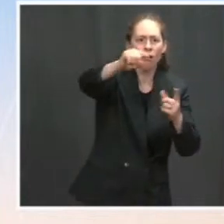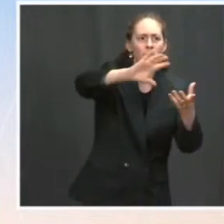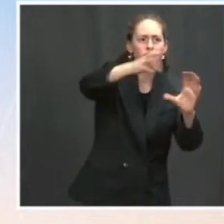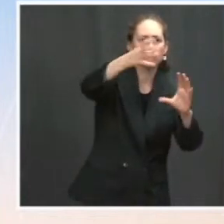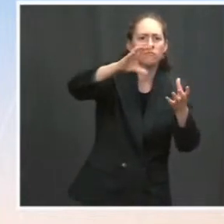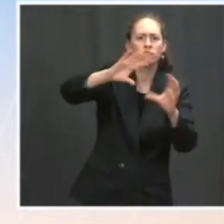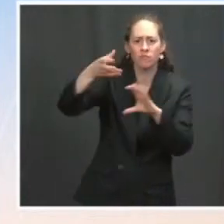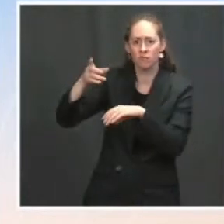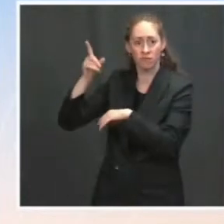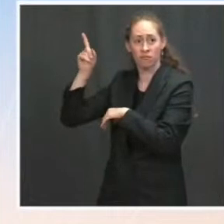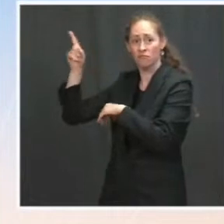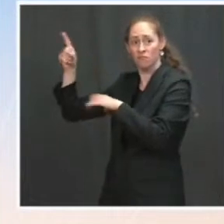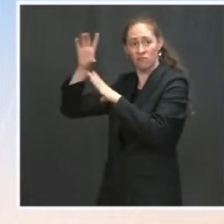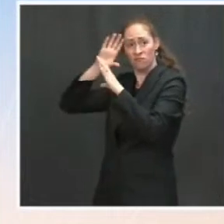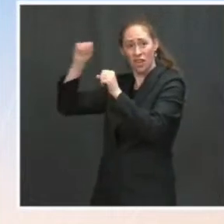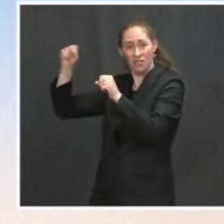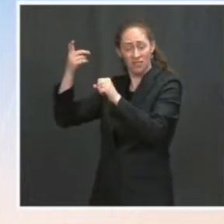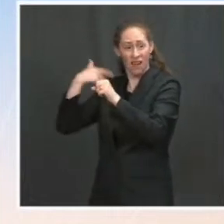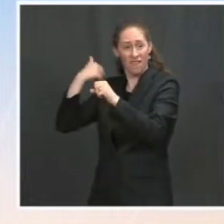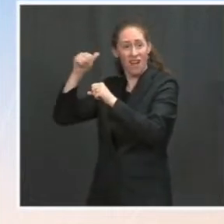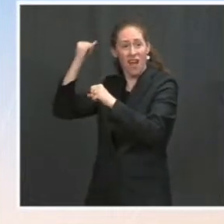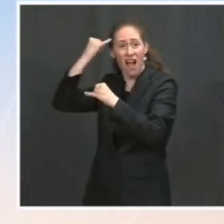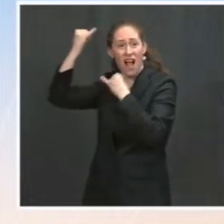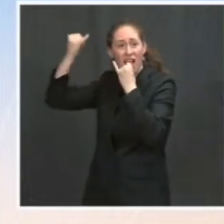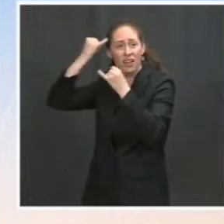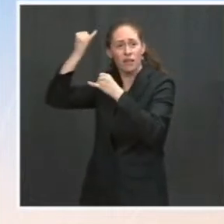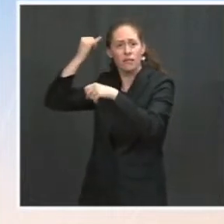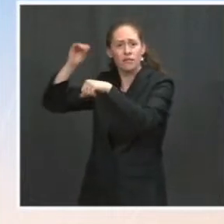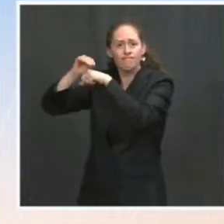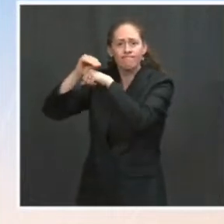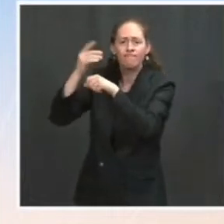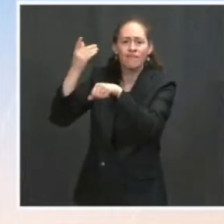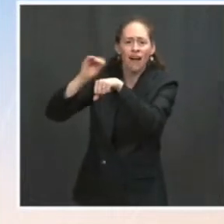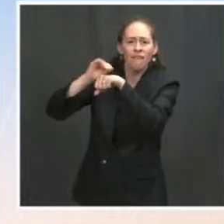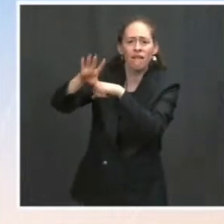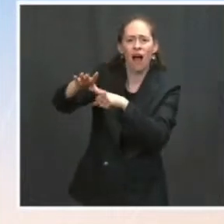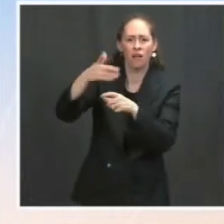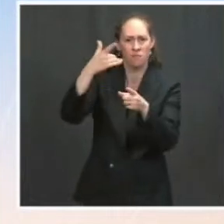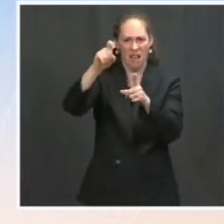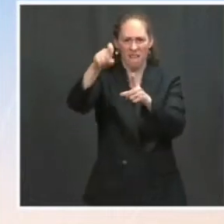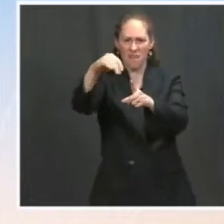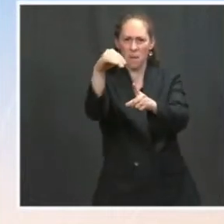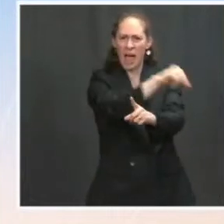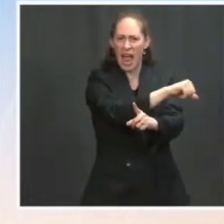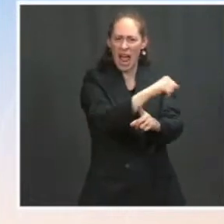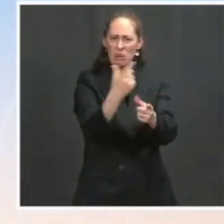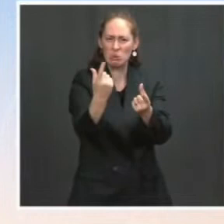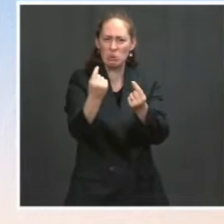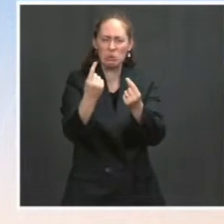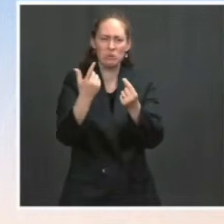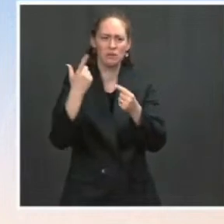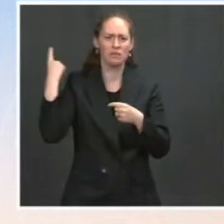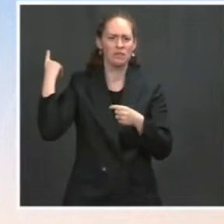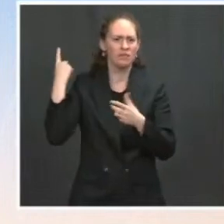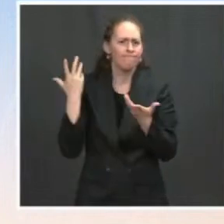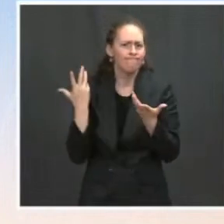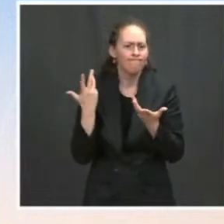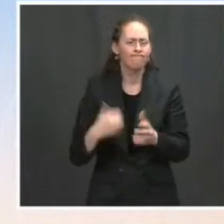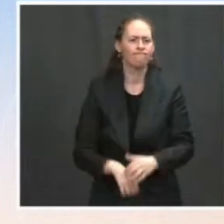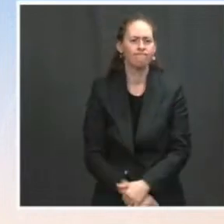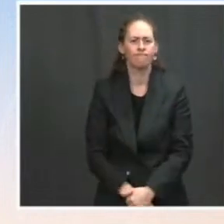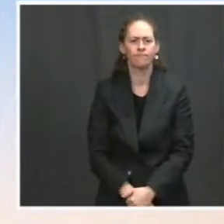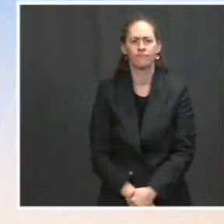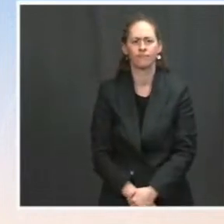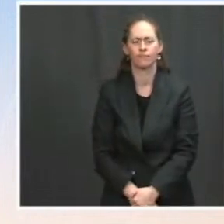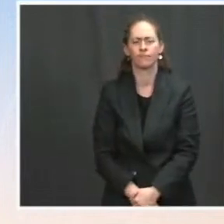question. The first and most important advice is secure your systems. In this case, the ransomware that was used is a